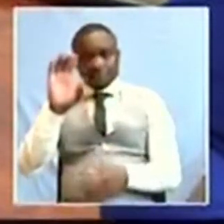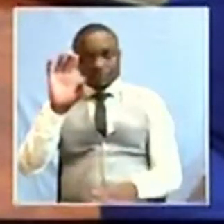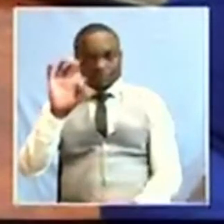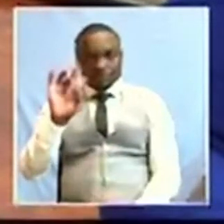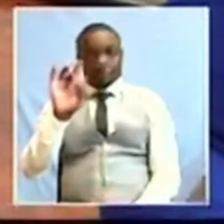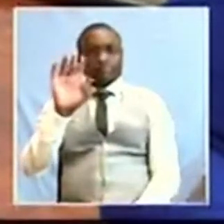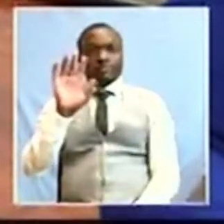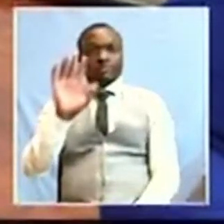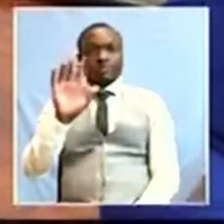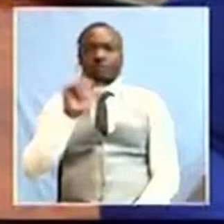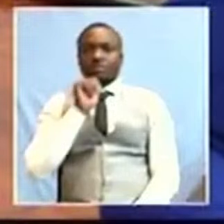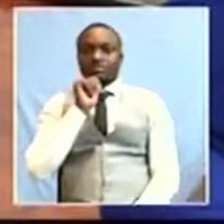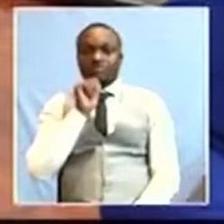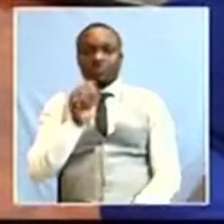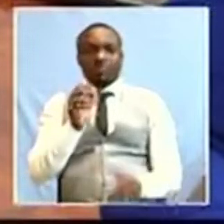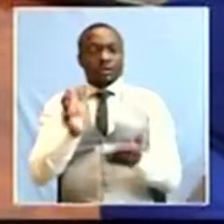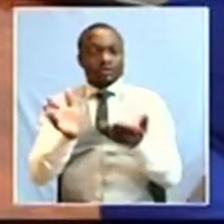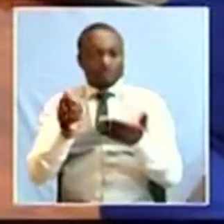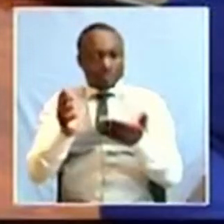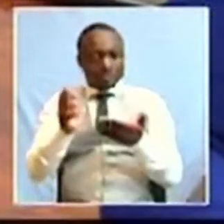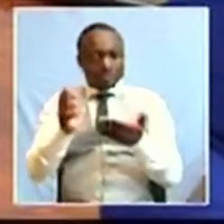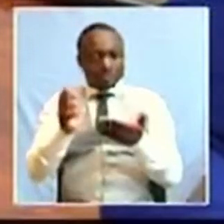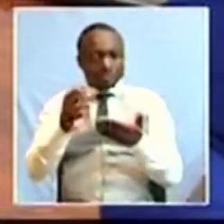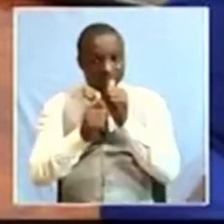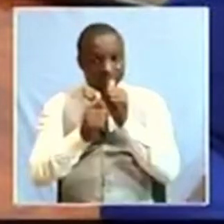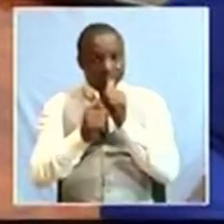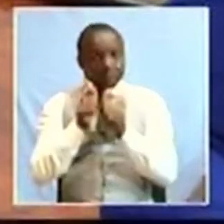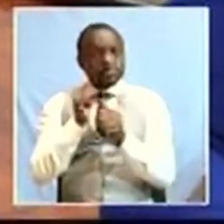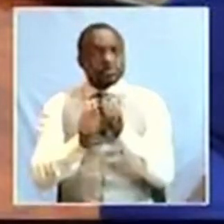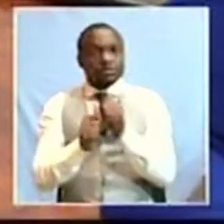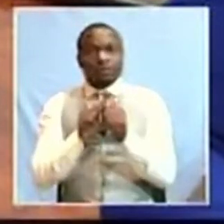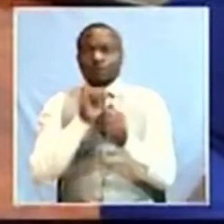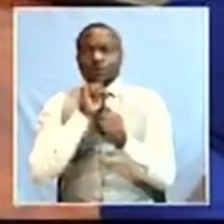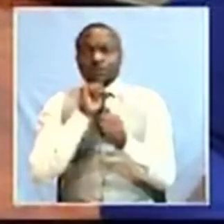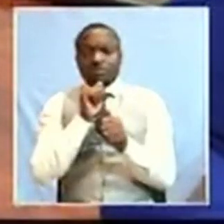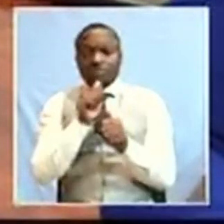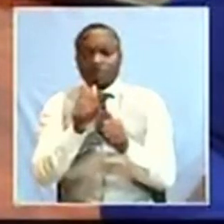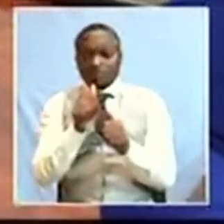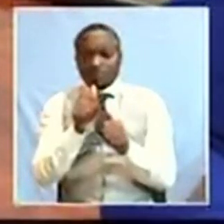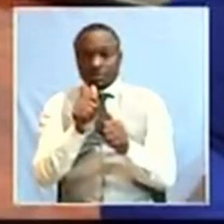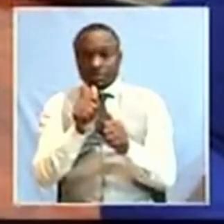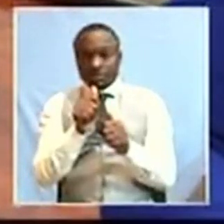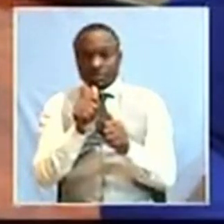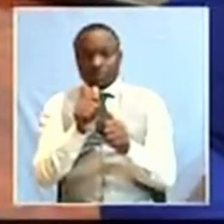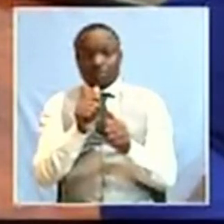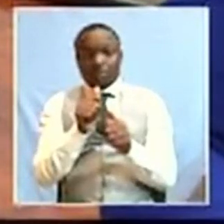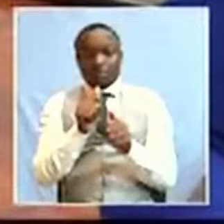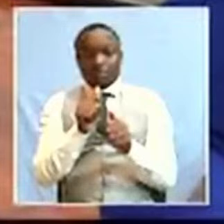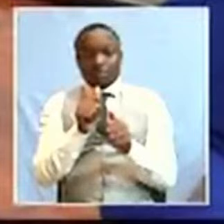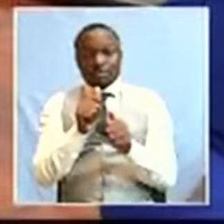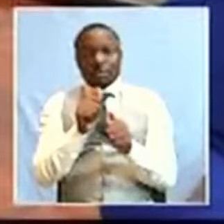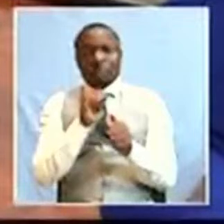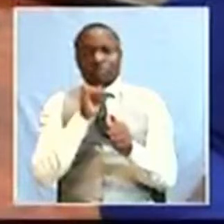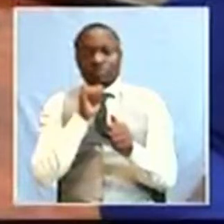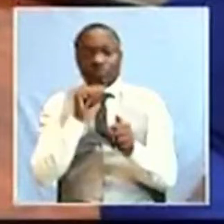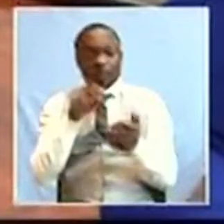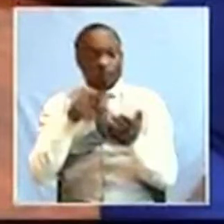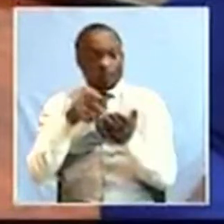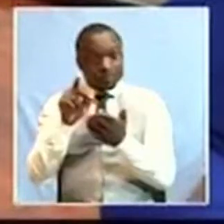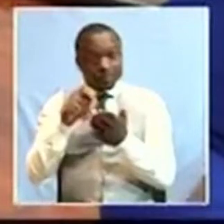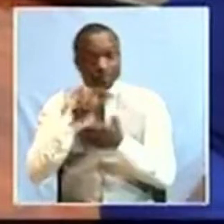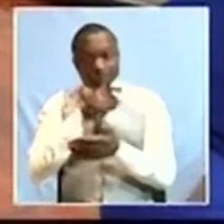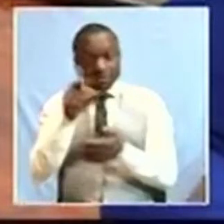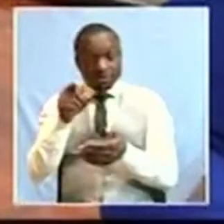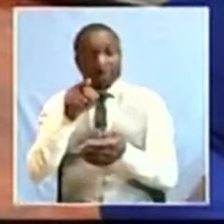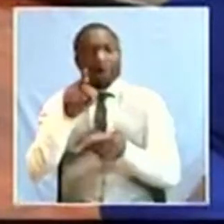1,830,685 uncollected due to non-compliance by leaseholders. These are on property